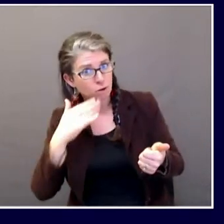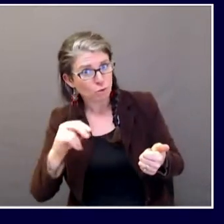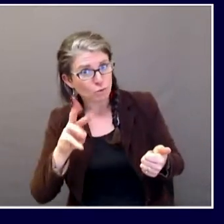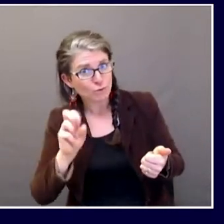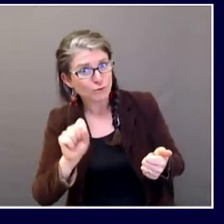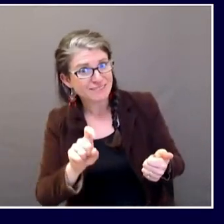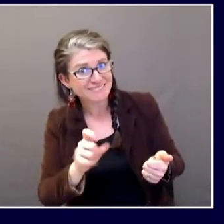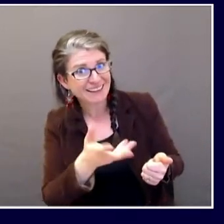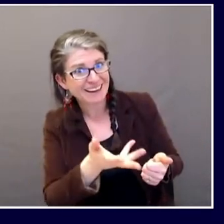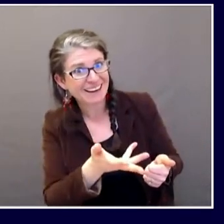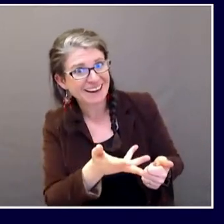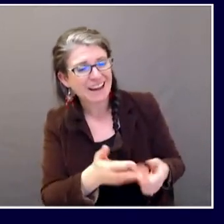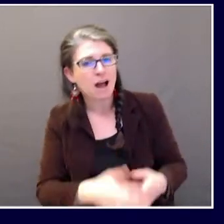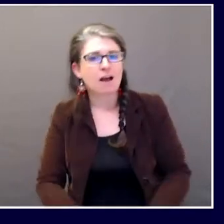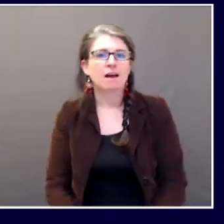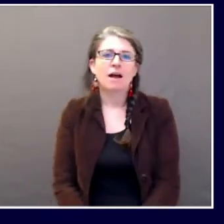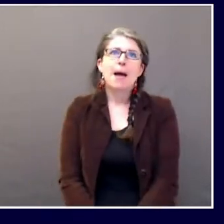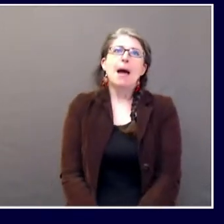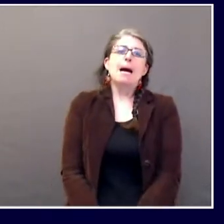Gosh.